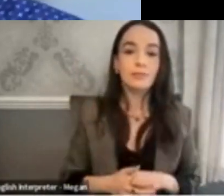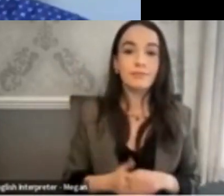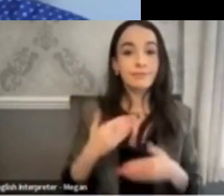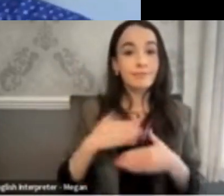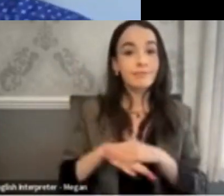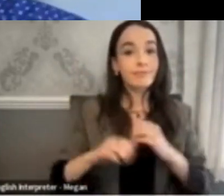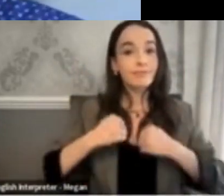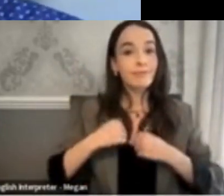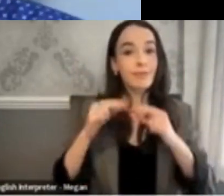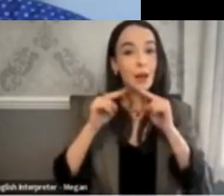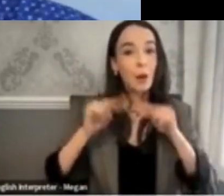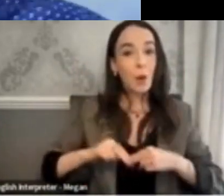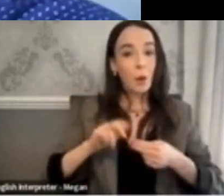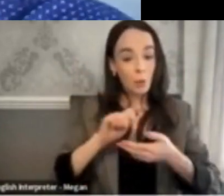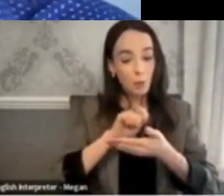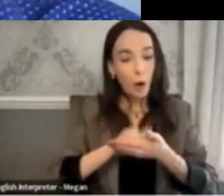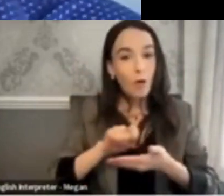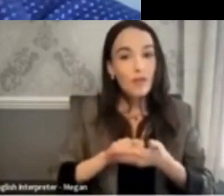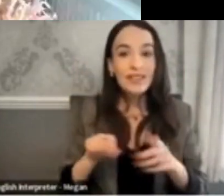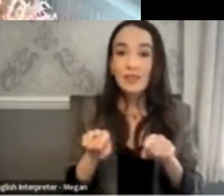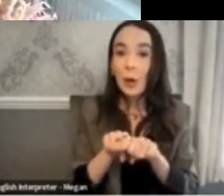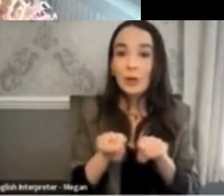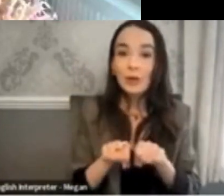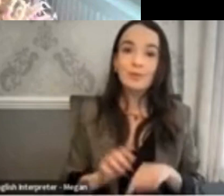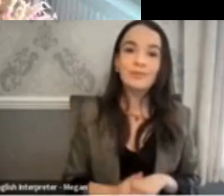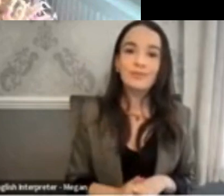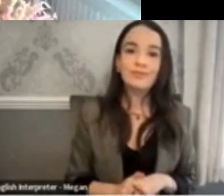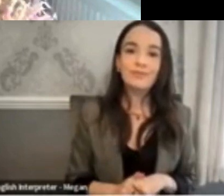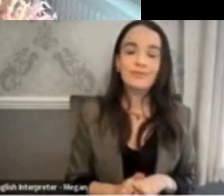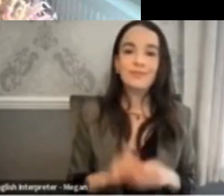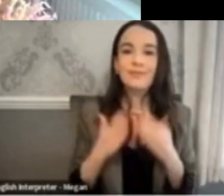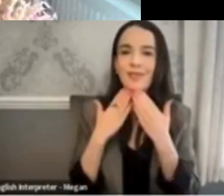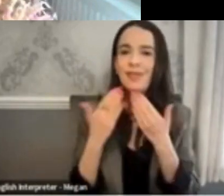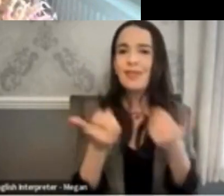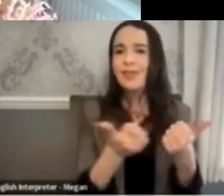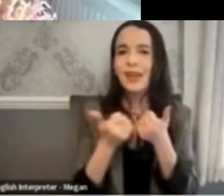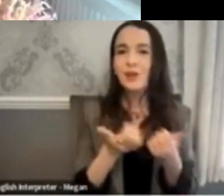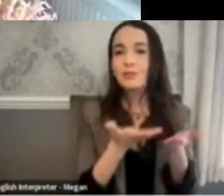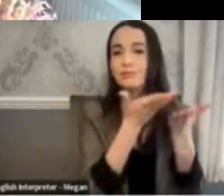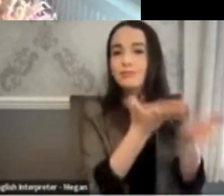home office in Cambridge. Thank you very much. Richard, over to you.